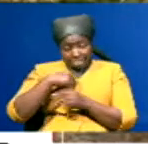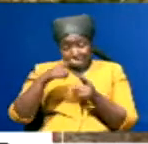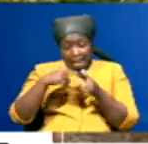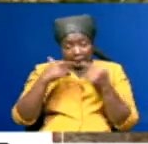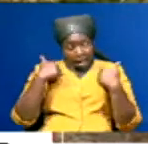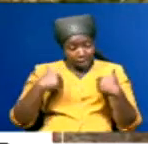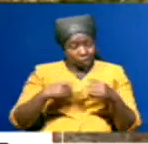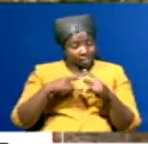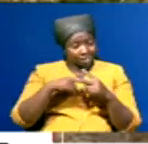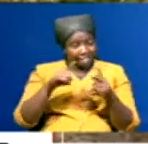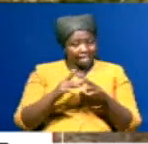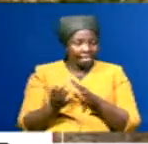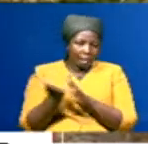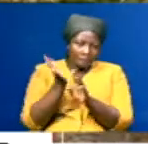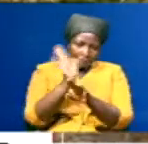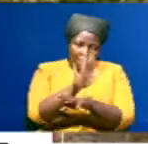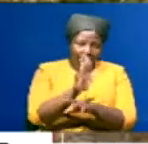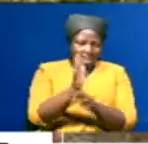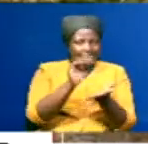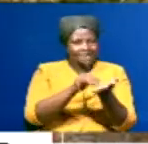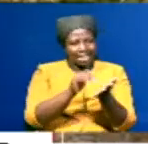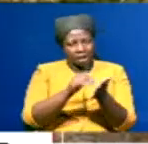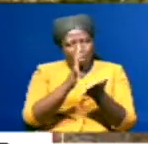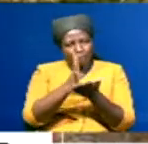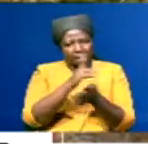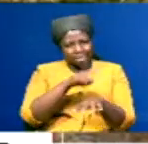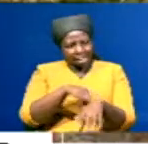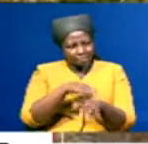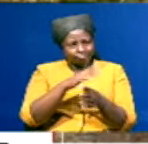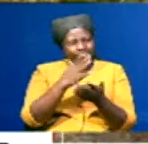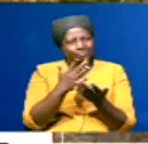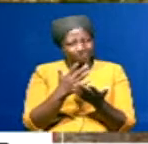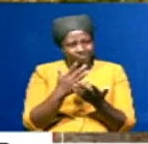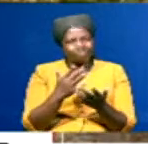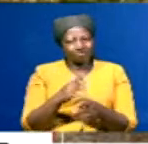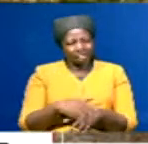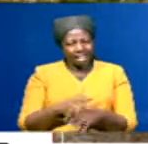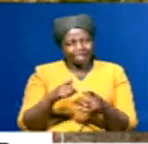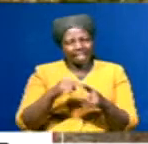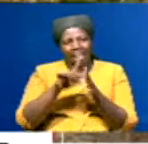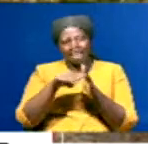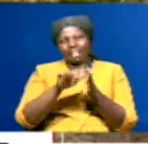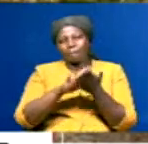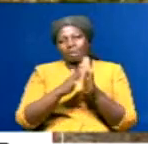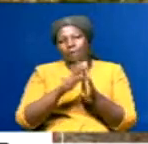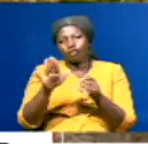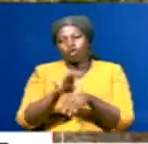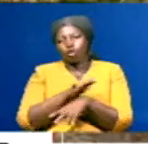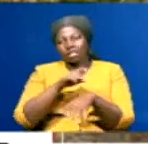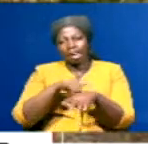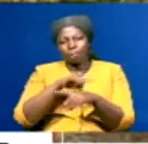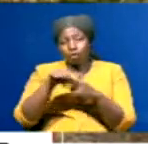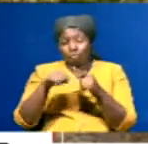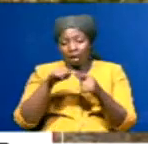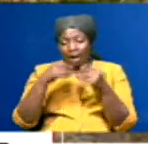on part-time basis. Then I became full-time. And when I was in